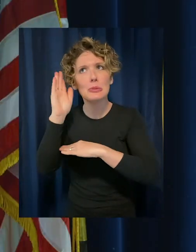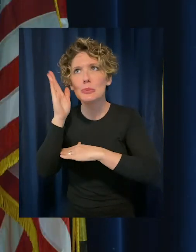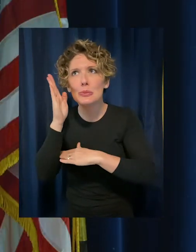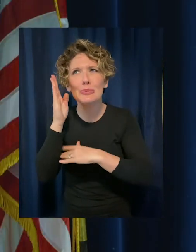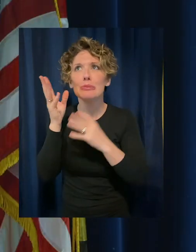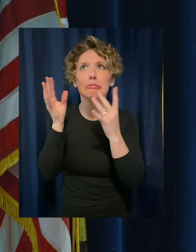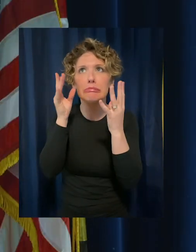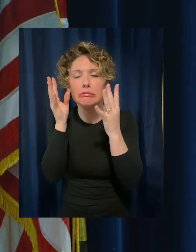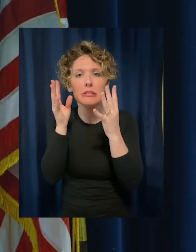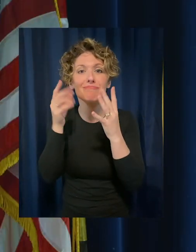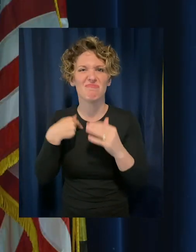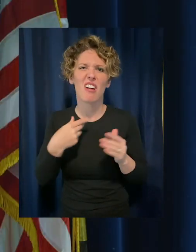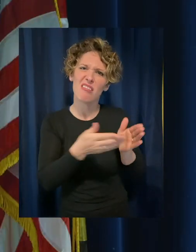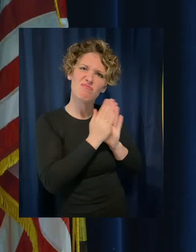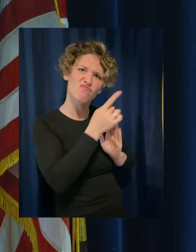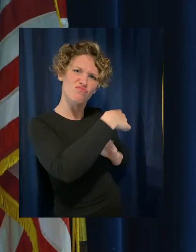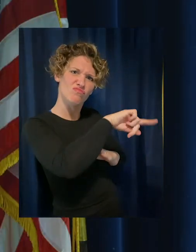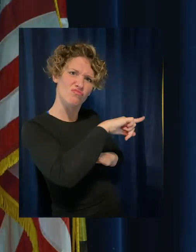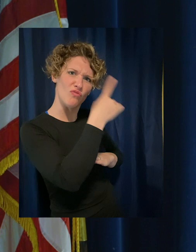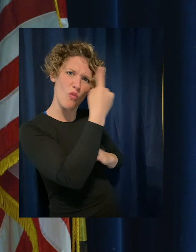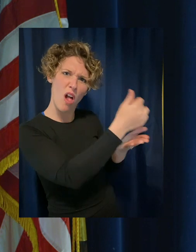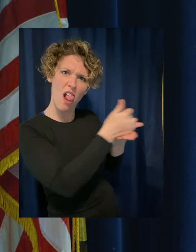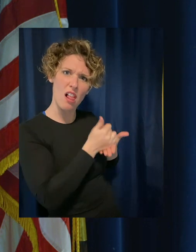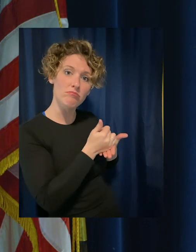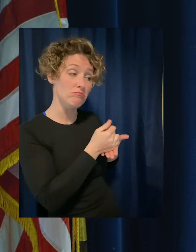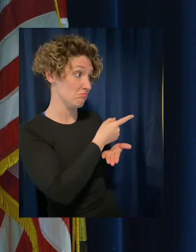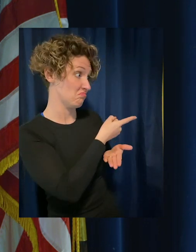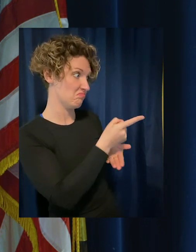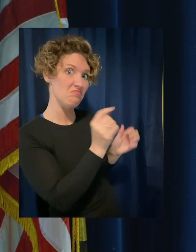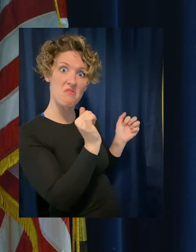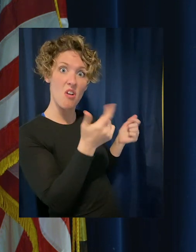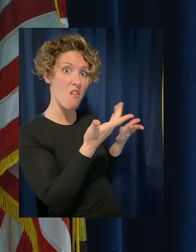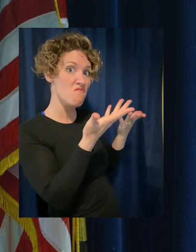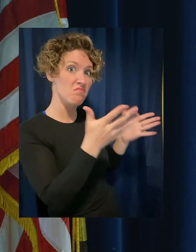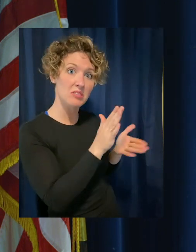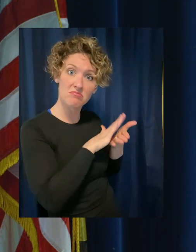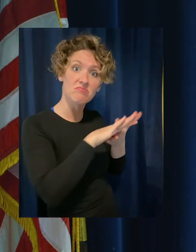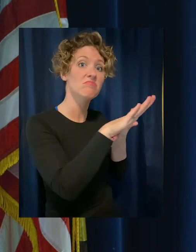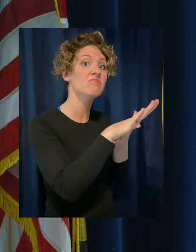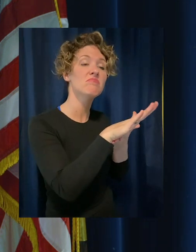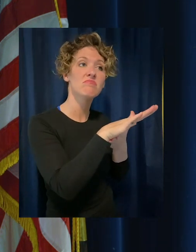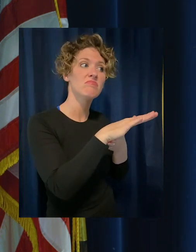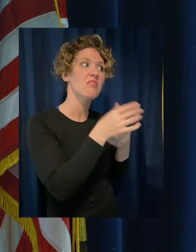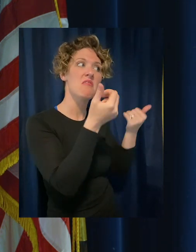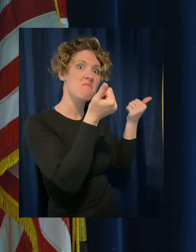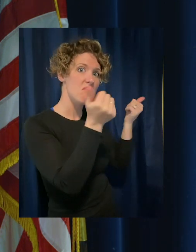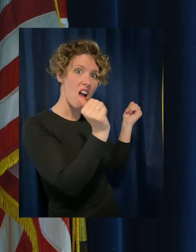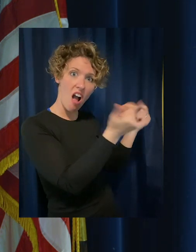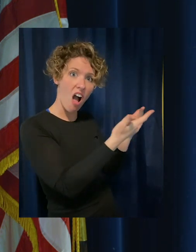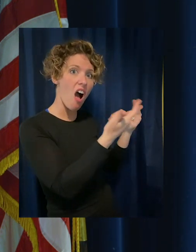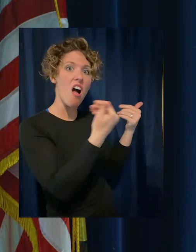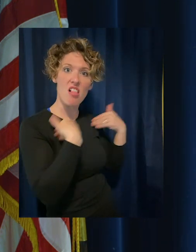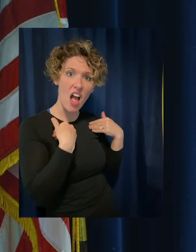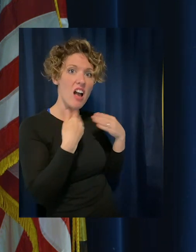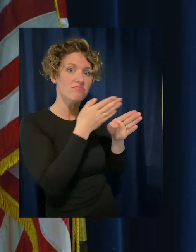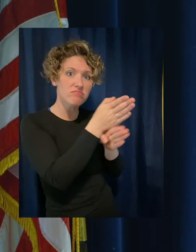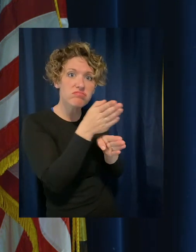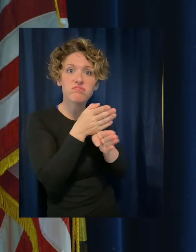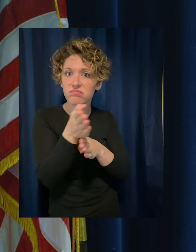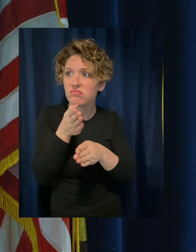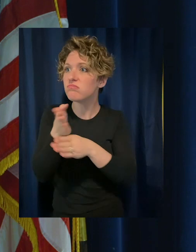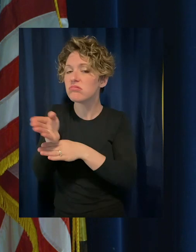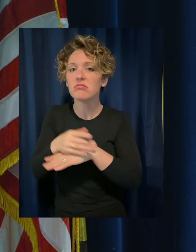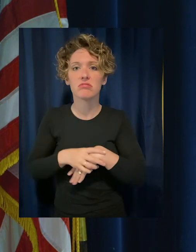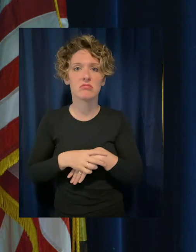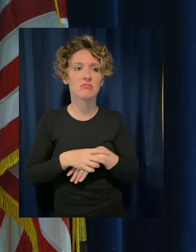in their early 30s and through grad school and embarked on careers. Every single one said to call your parents or